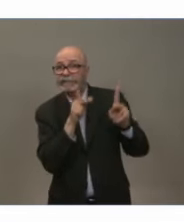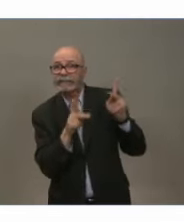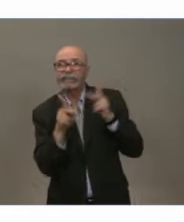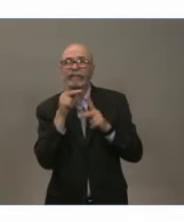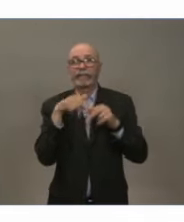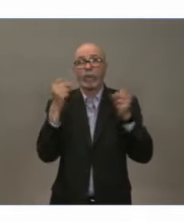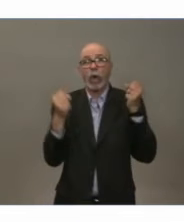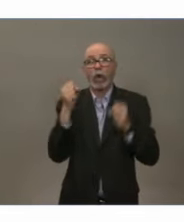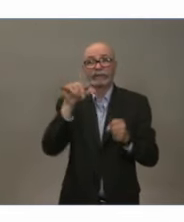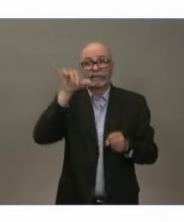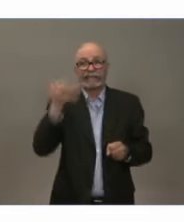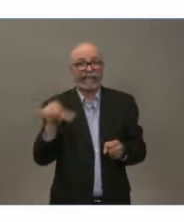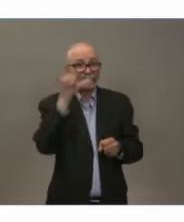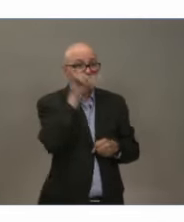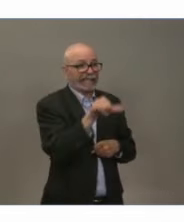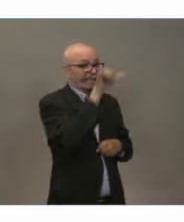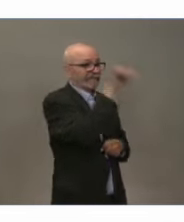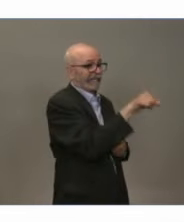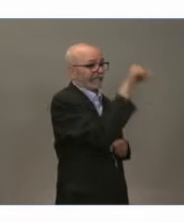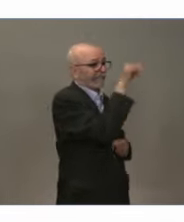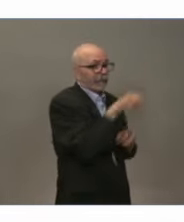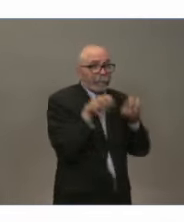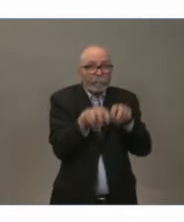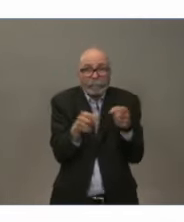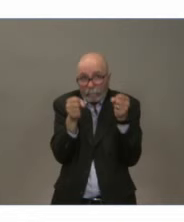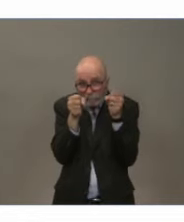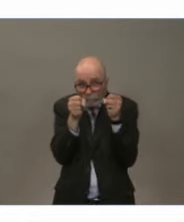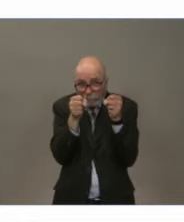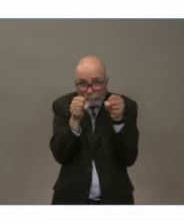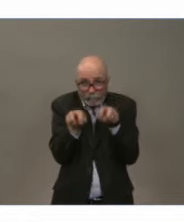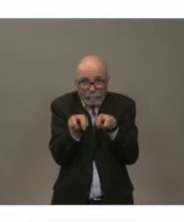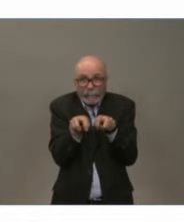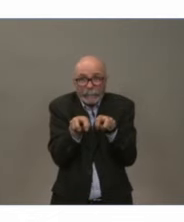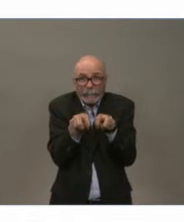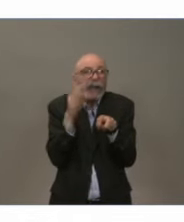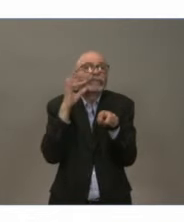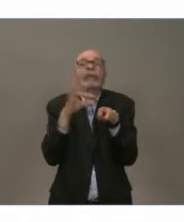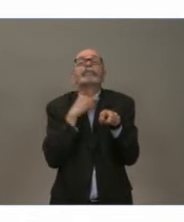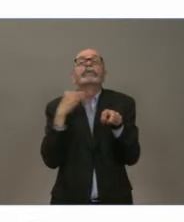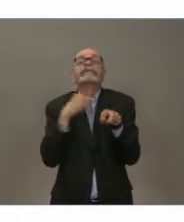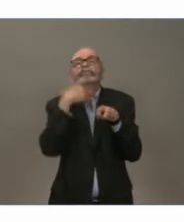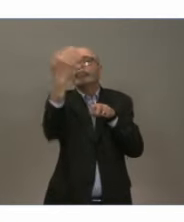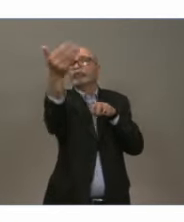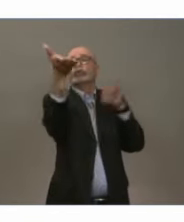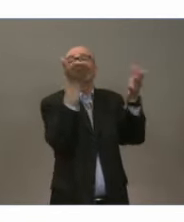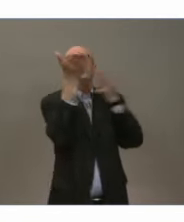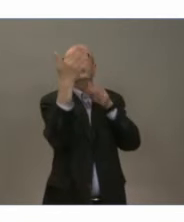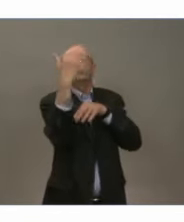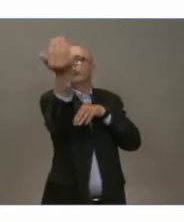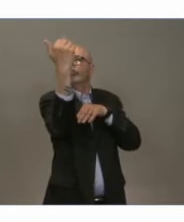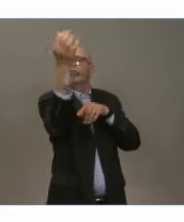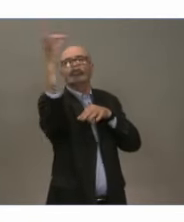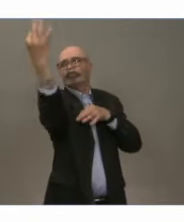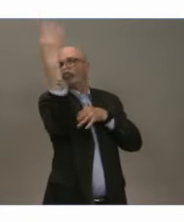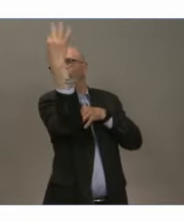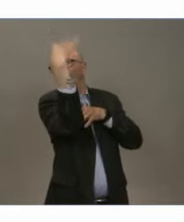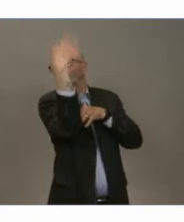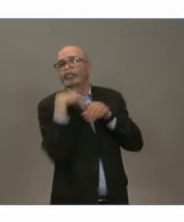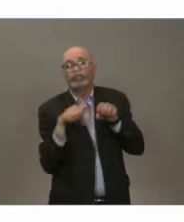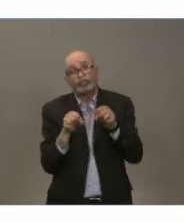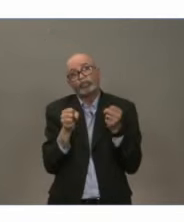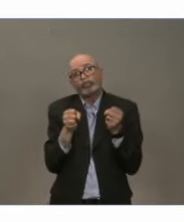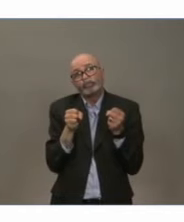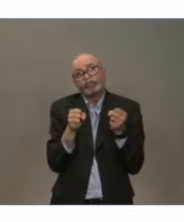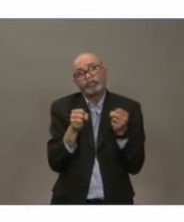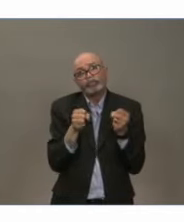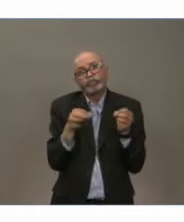people from interacting with each other while they held this service. For them, they indicated it was extremely important for Easter Sunday for them.